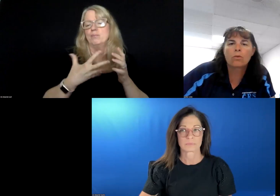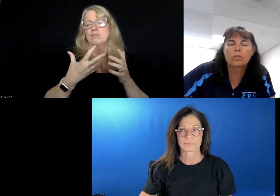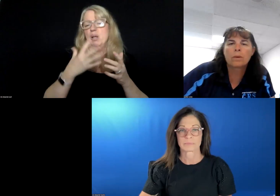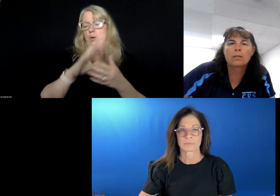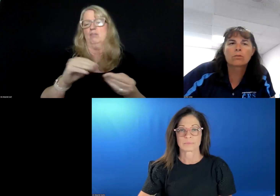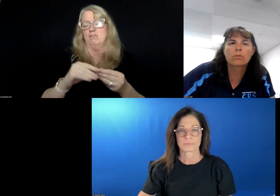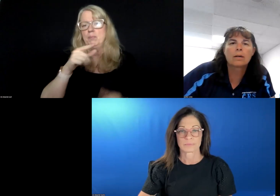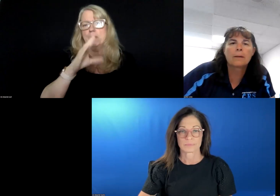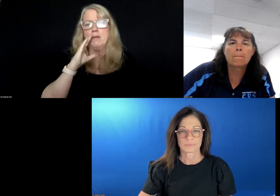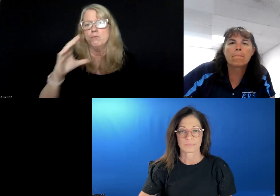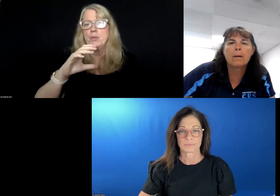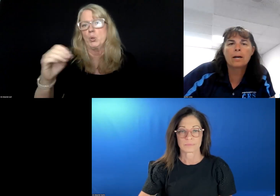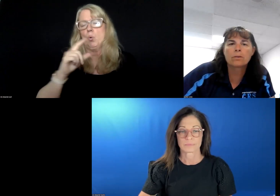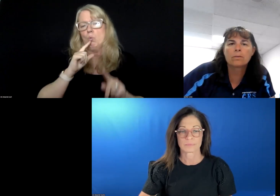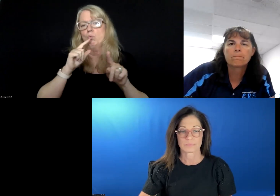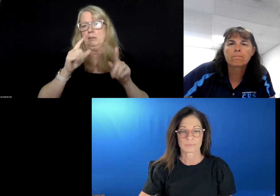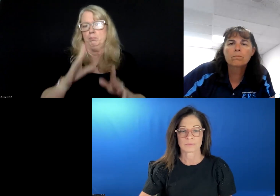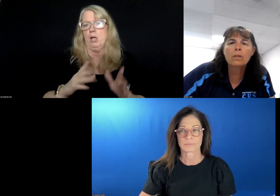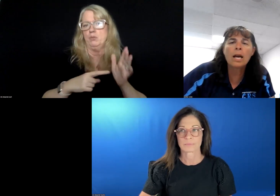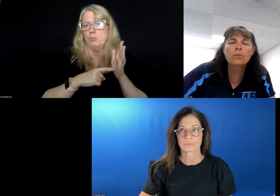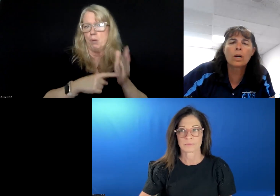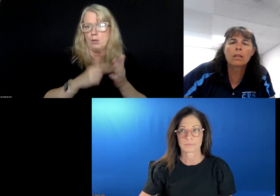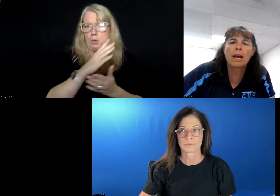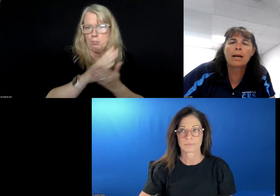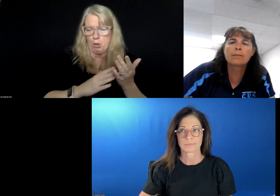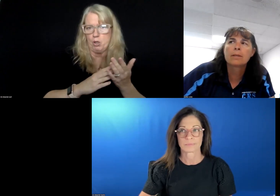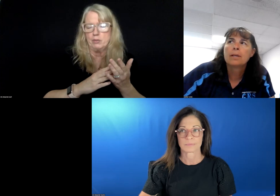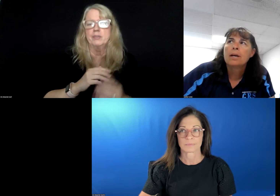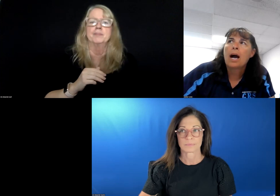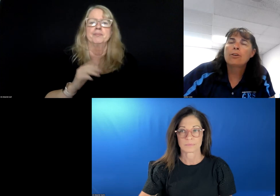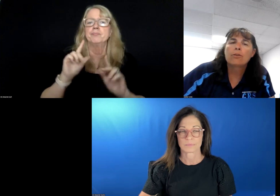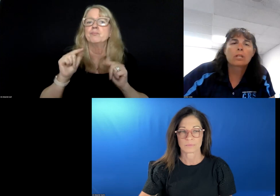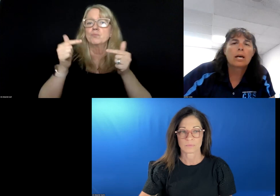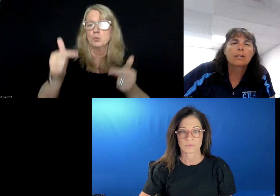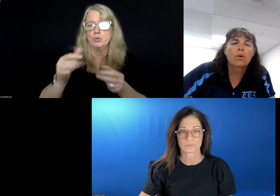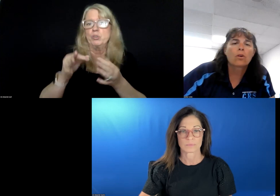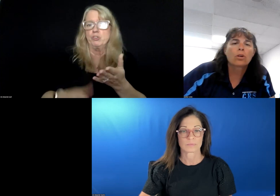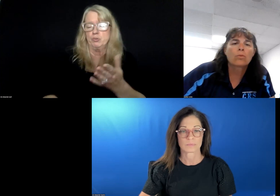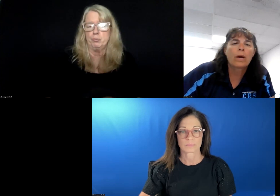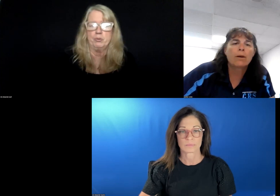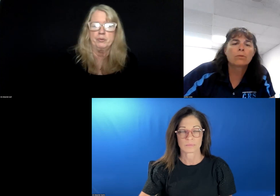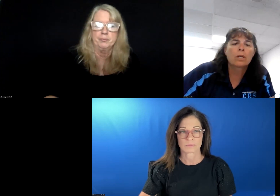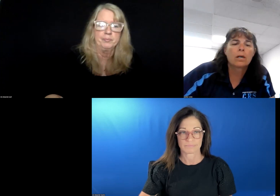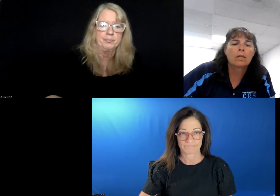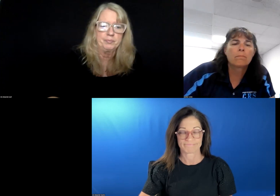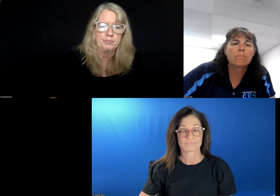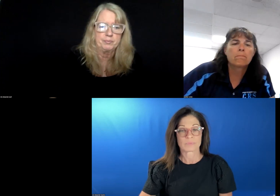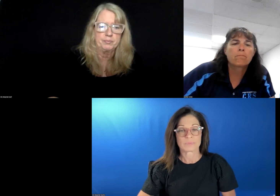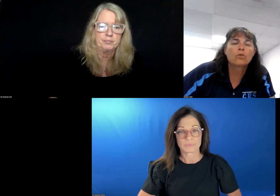in the co-responder model, as well as I know there's a lot of talk